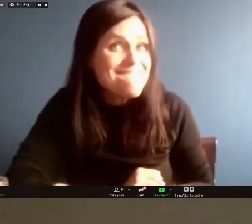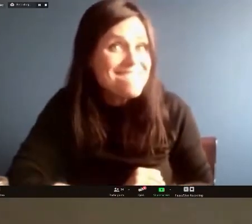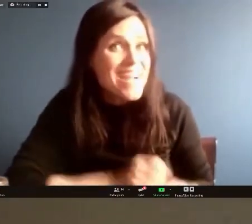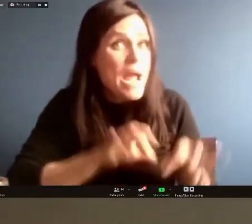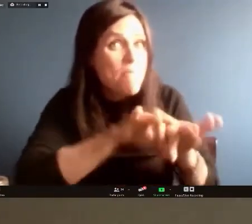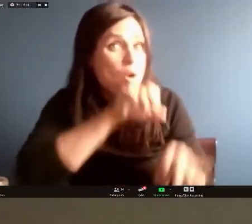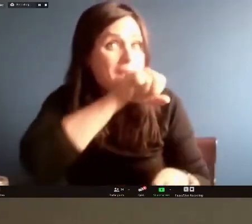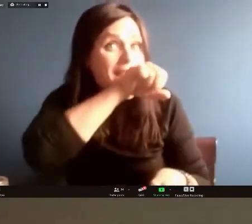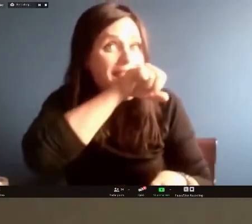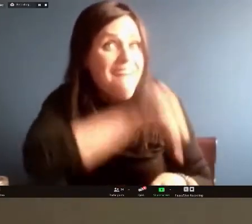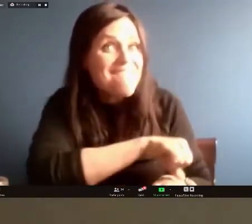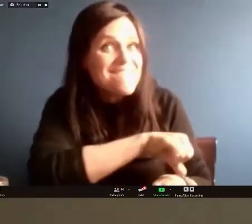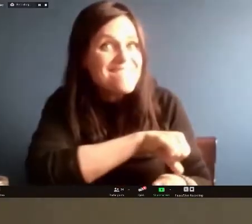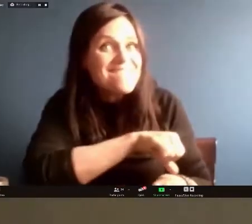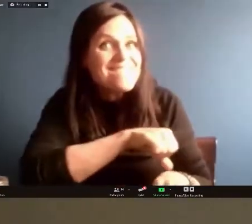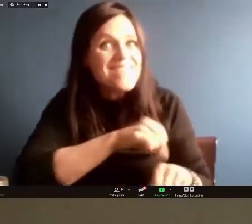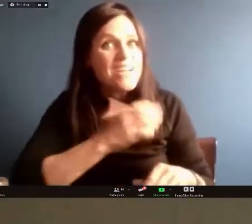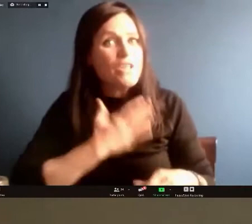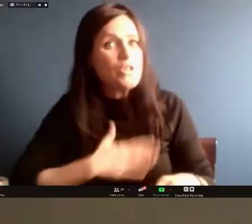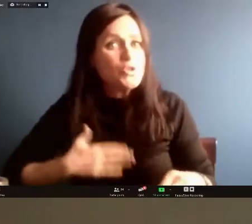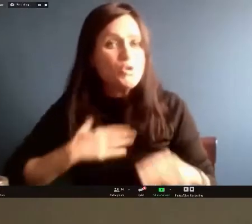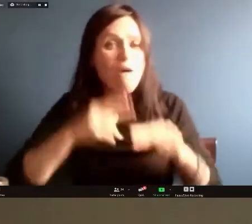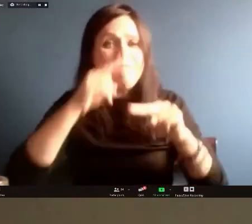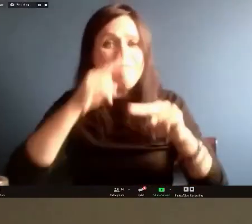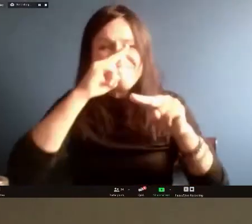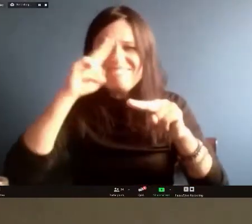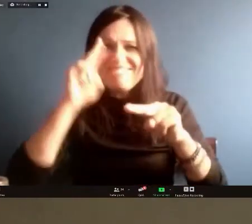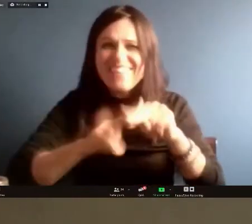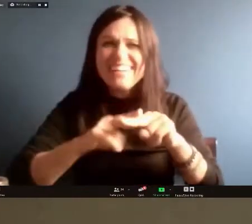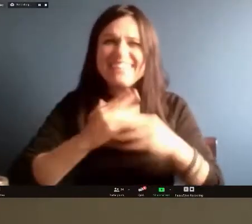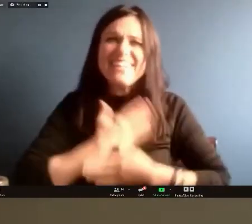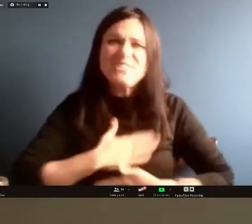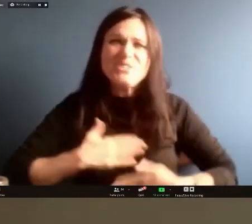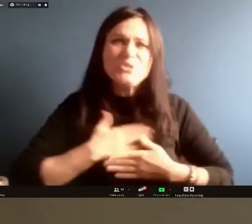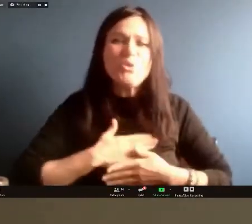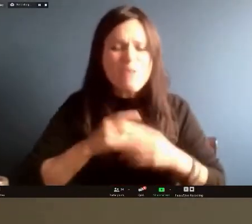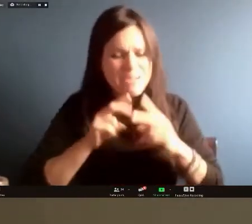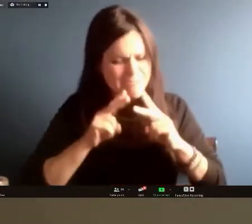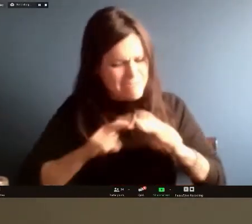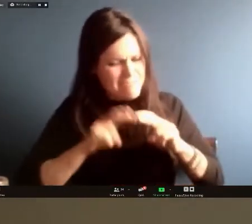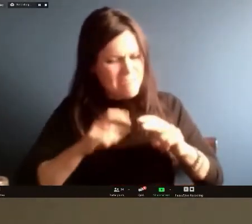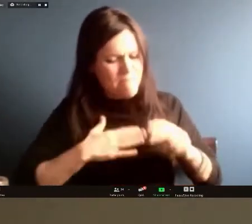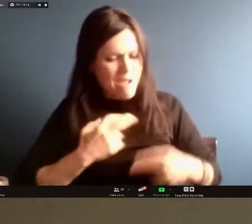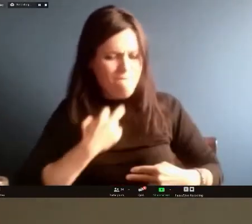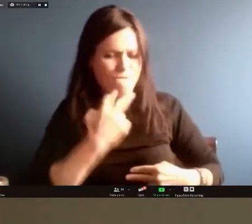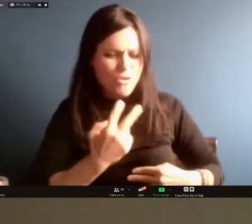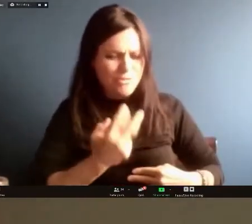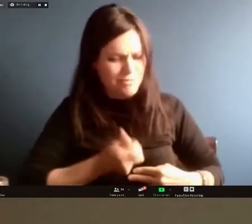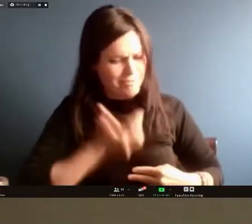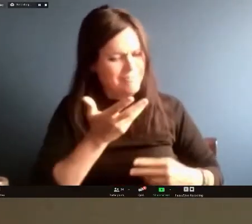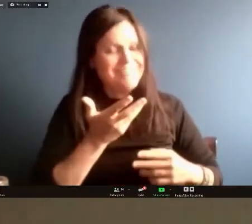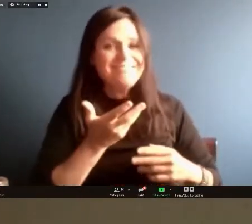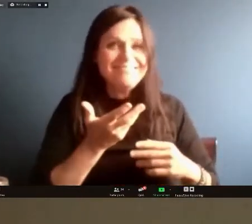voice, having fun with it. I think that's key. Have fun with it. And now I've been told, because I think we're going